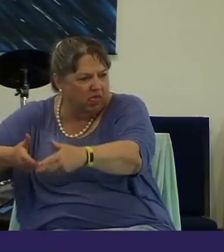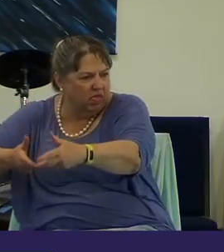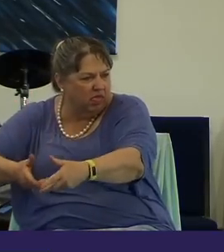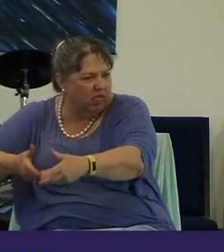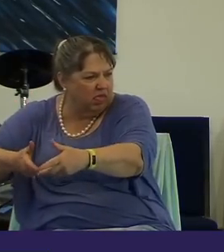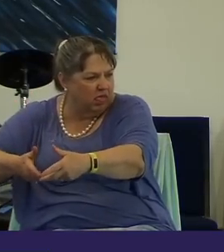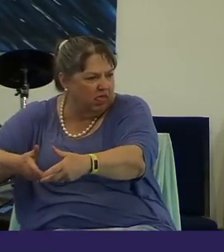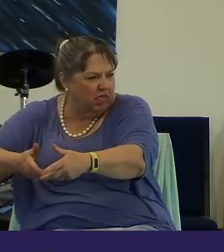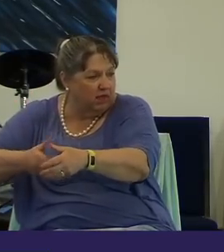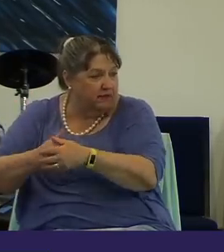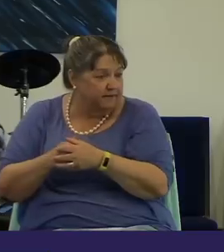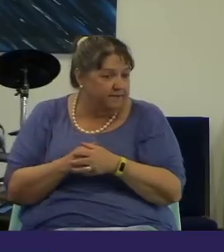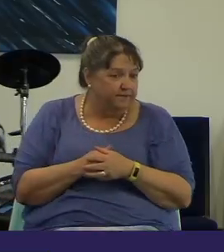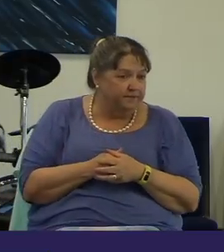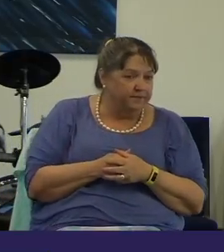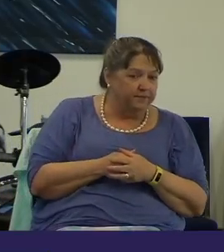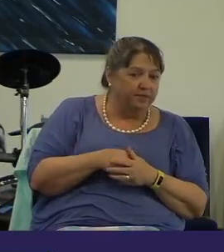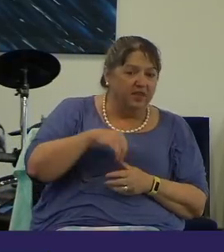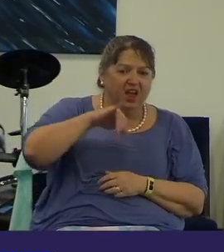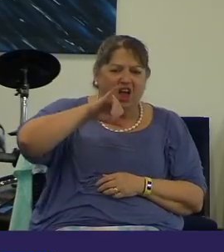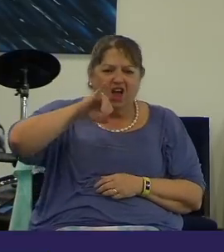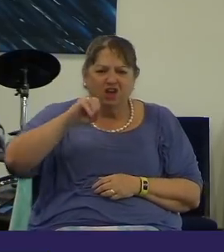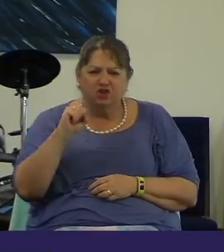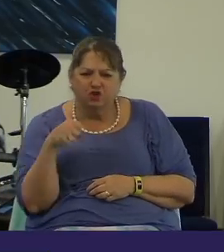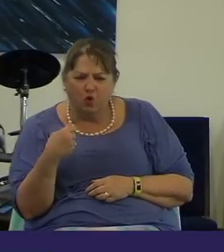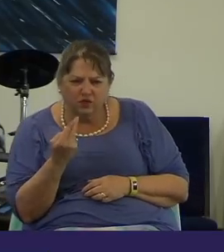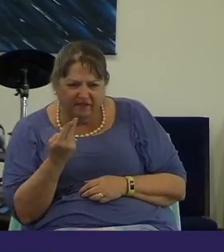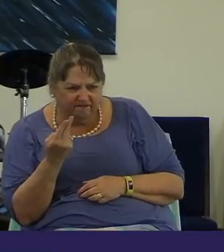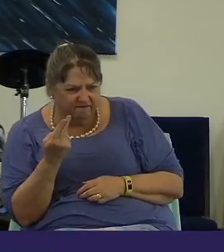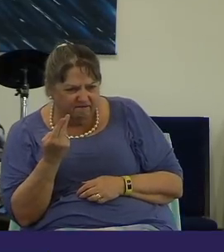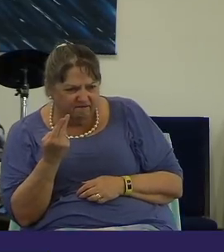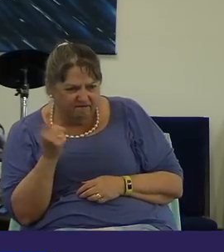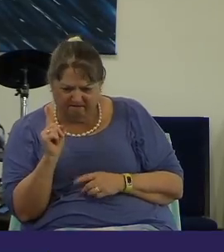And so this guy Joseph was